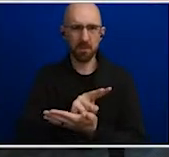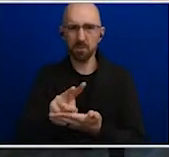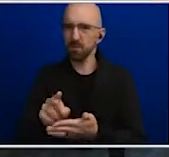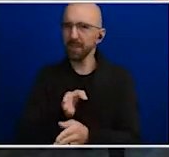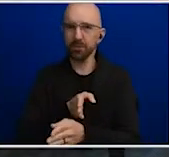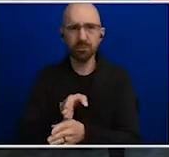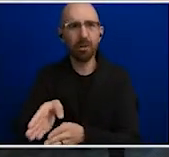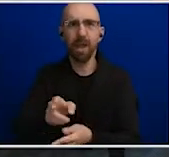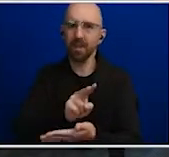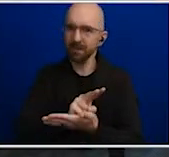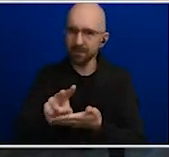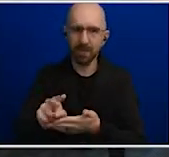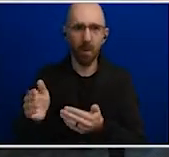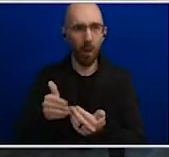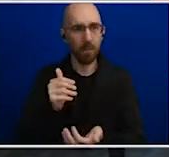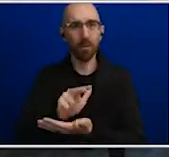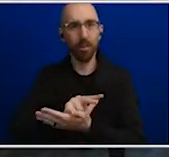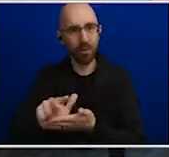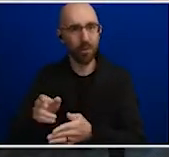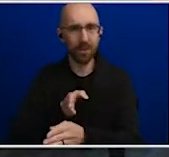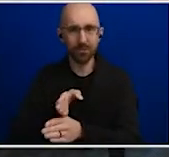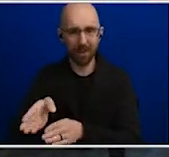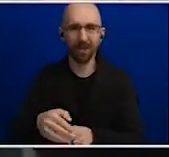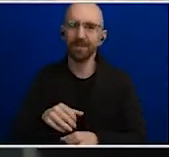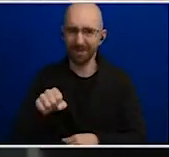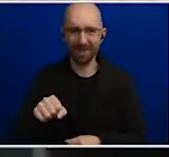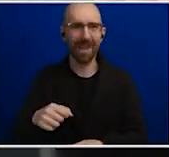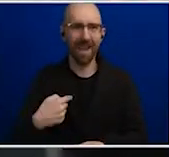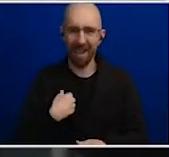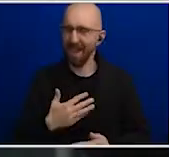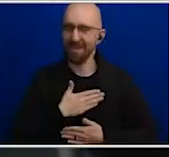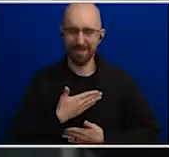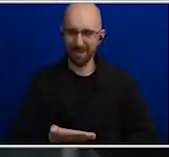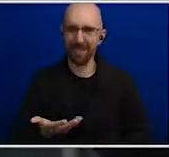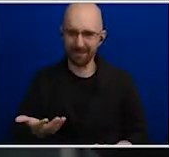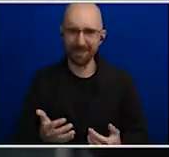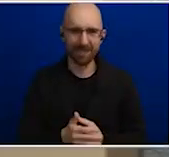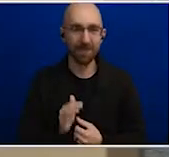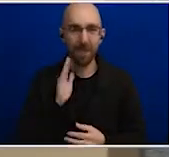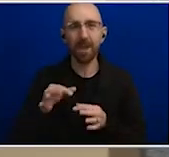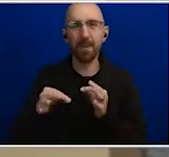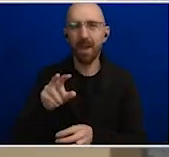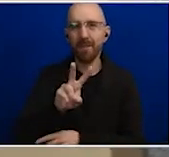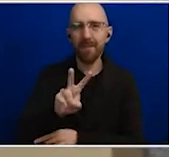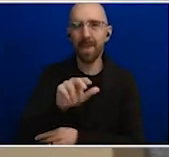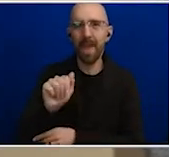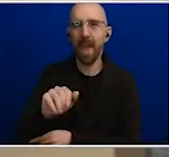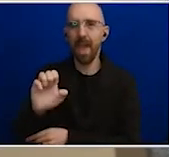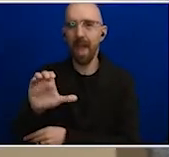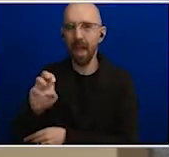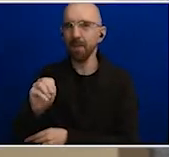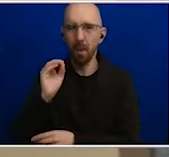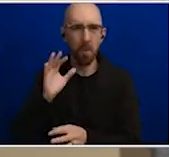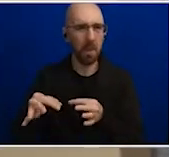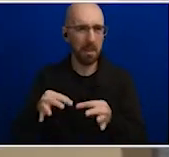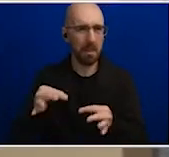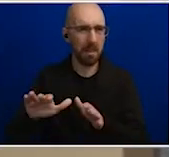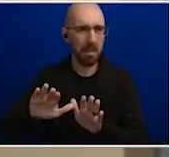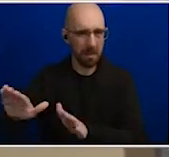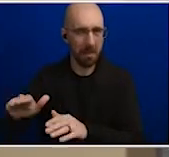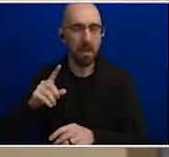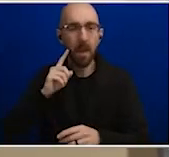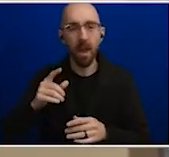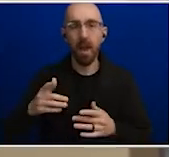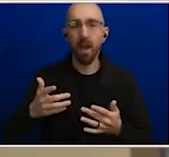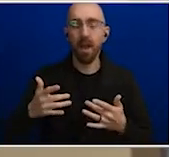going on 3 weeks. So Yeah, I wasn't going to admit that. We'll explain VA ECMO in a little bit, but the events leading up to all this